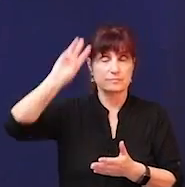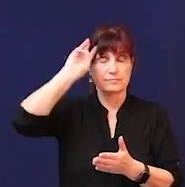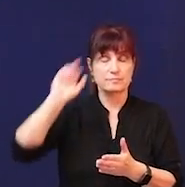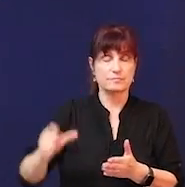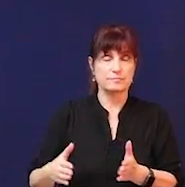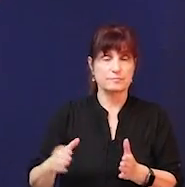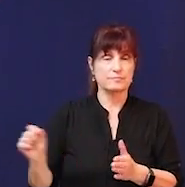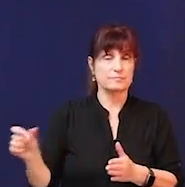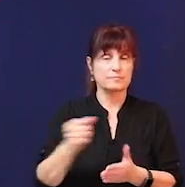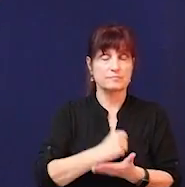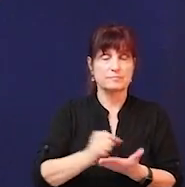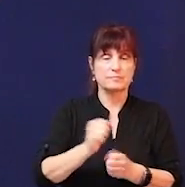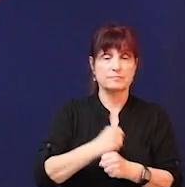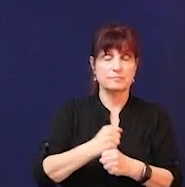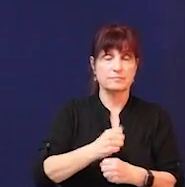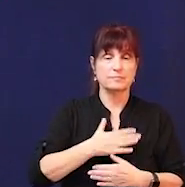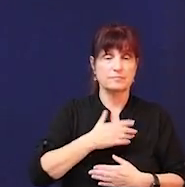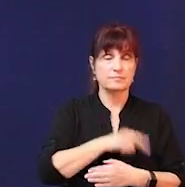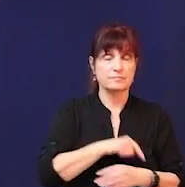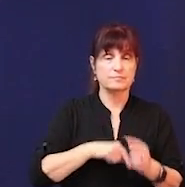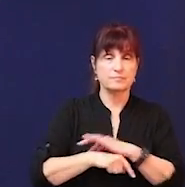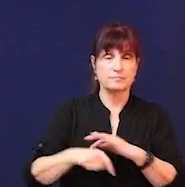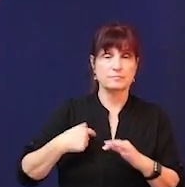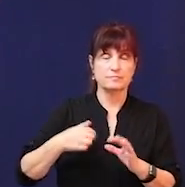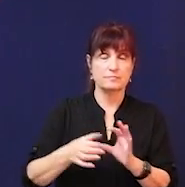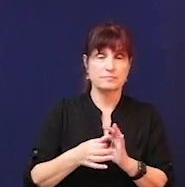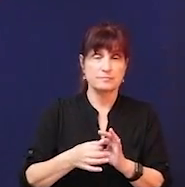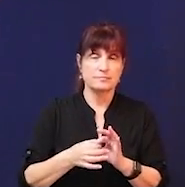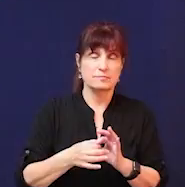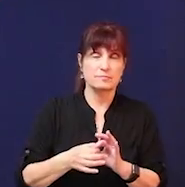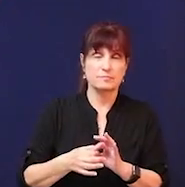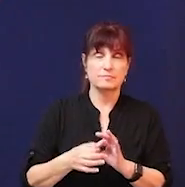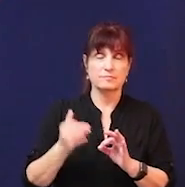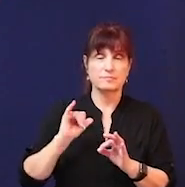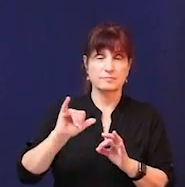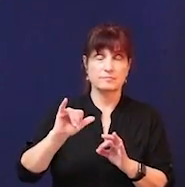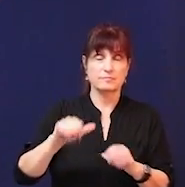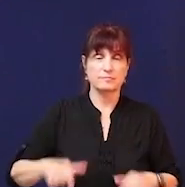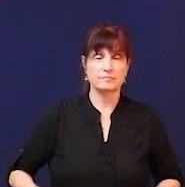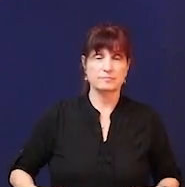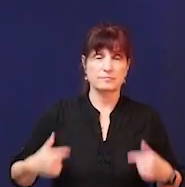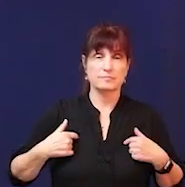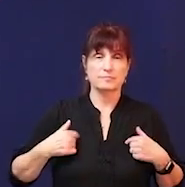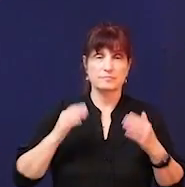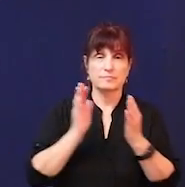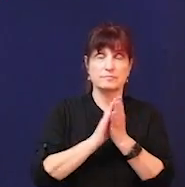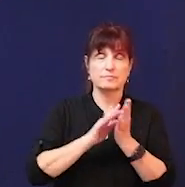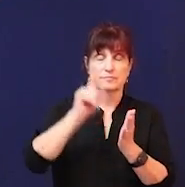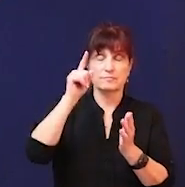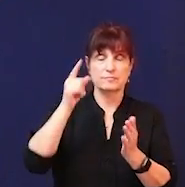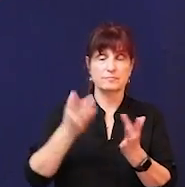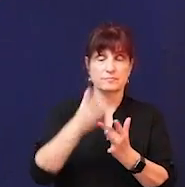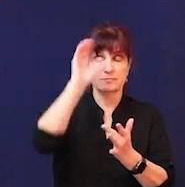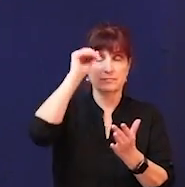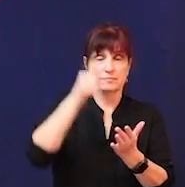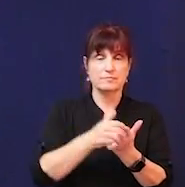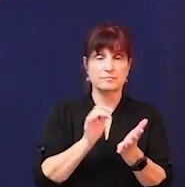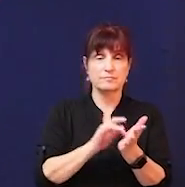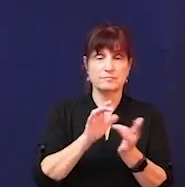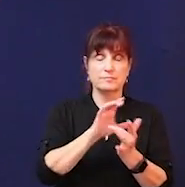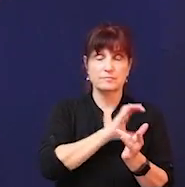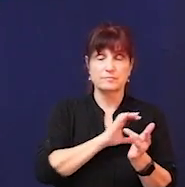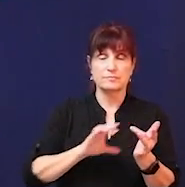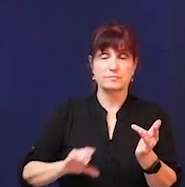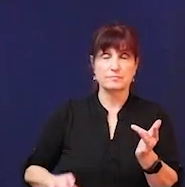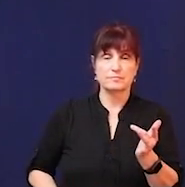have pleased you throughout the ages, we may merit to be co-heirs to eternal life, and may praise and glorify you through your